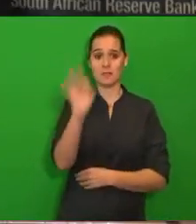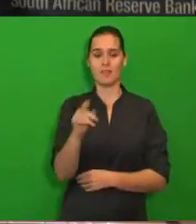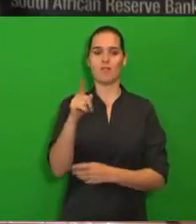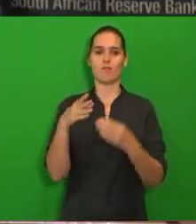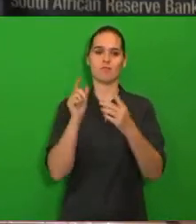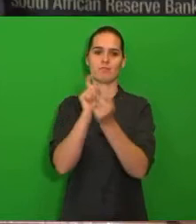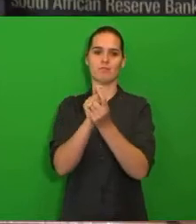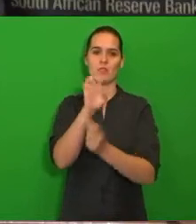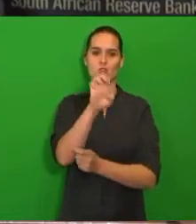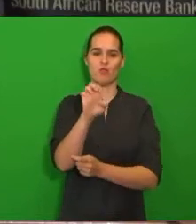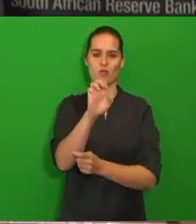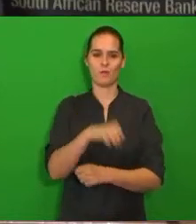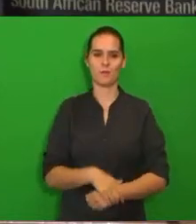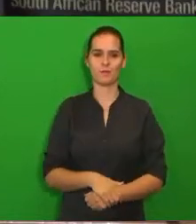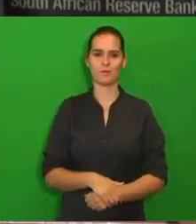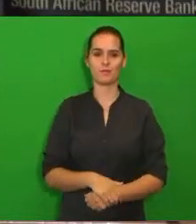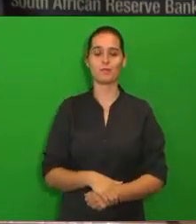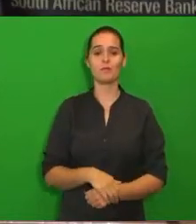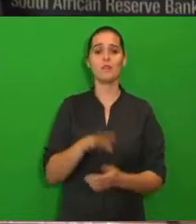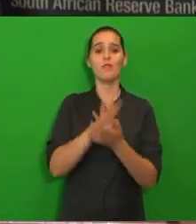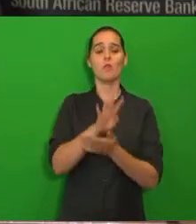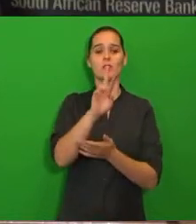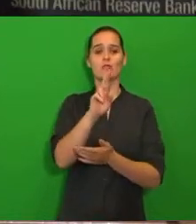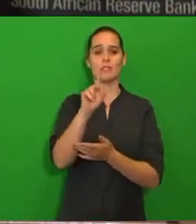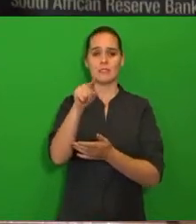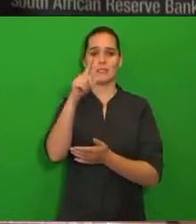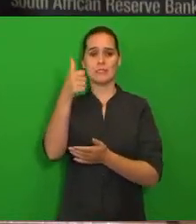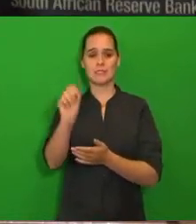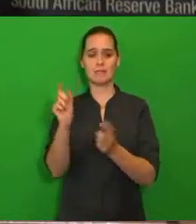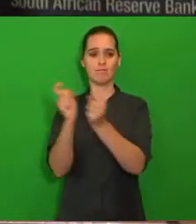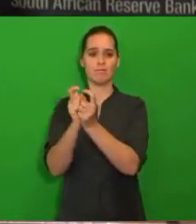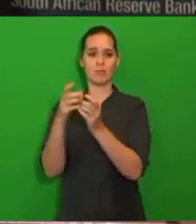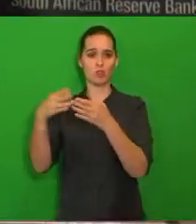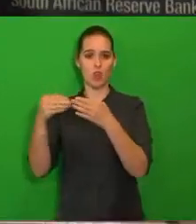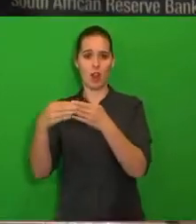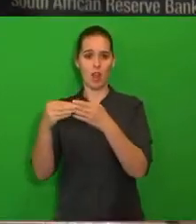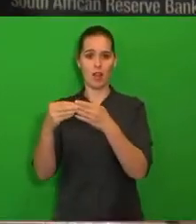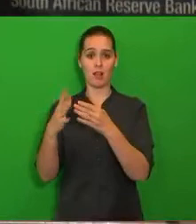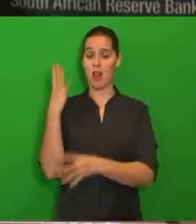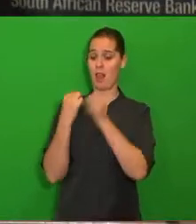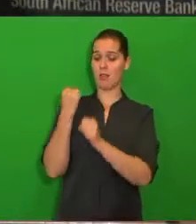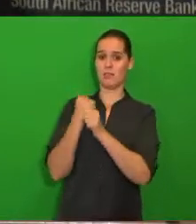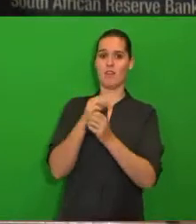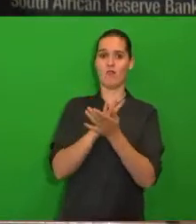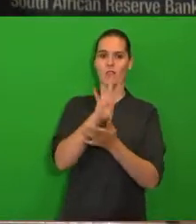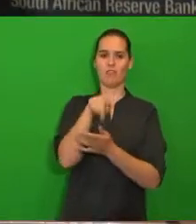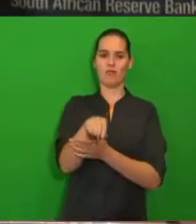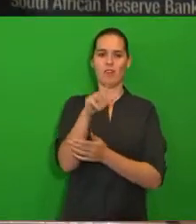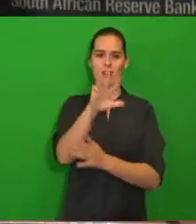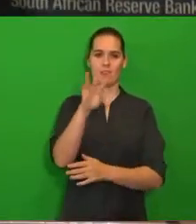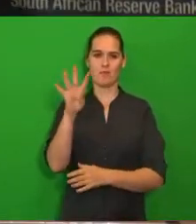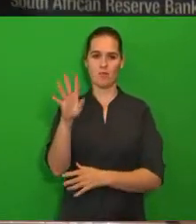starting point for the rand is 14 rand 60 against the US dollar, compared with 14 rand 94 at